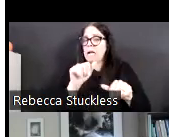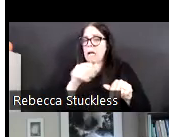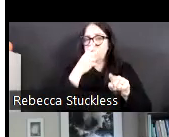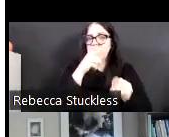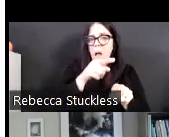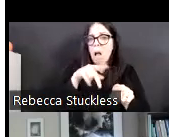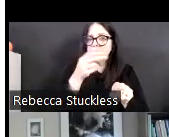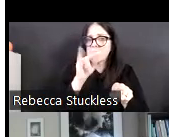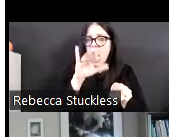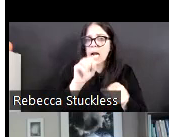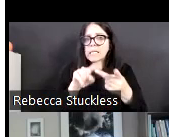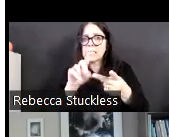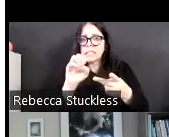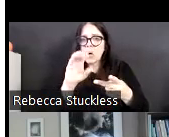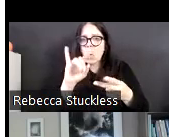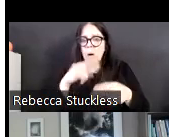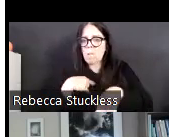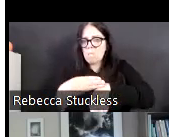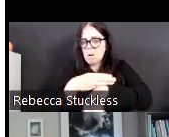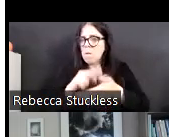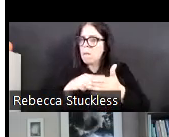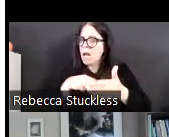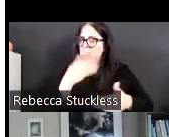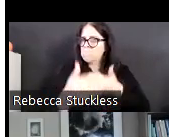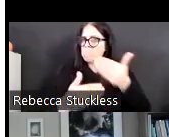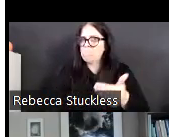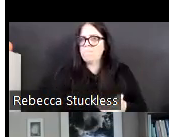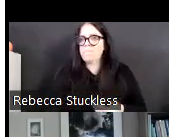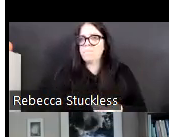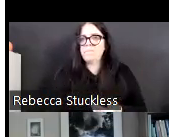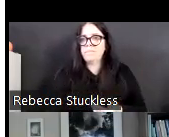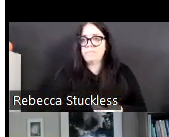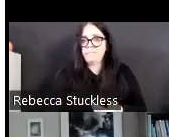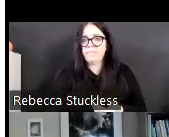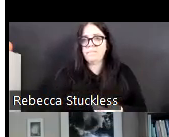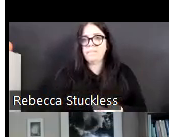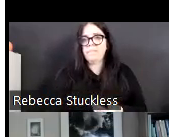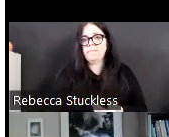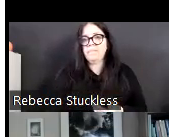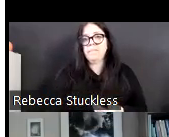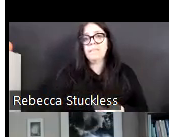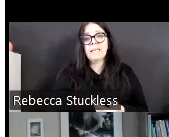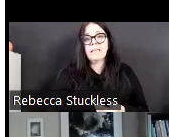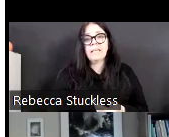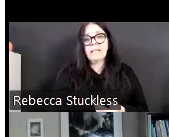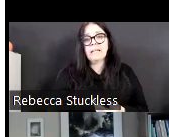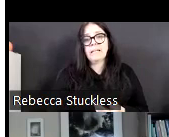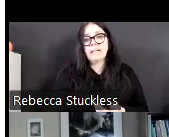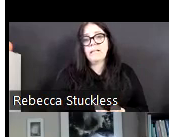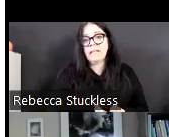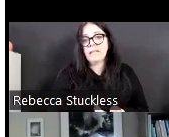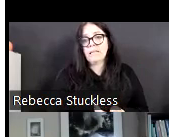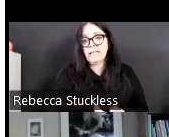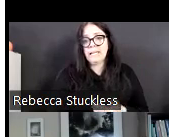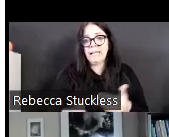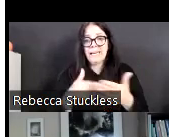progress. Next. If you're interested in being in this project, here is the contact information. You